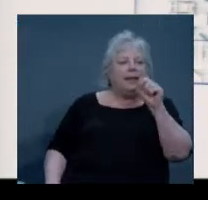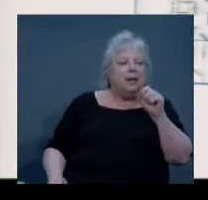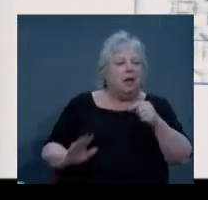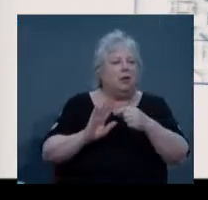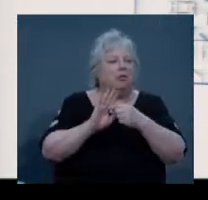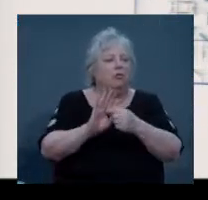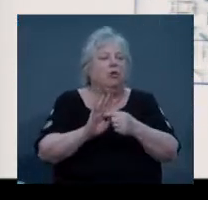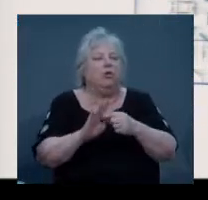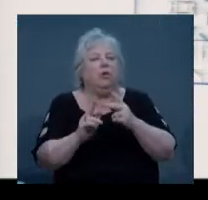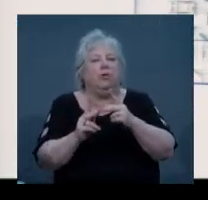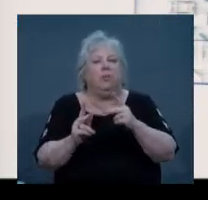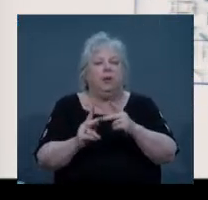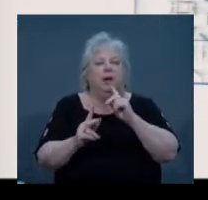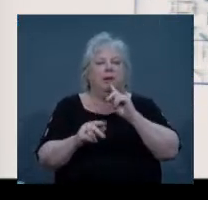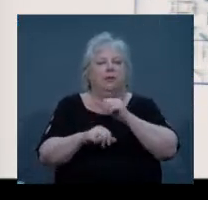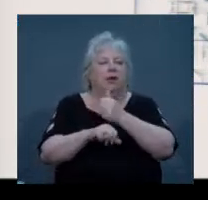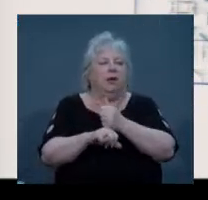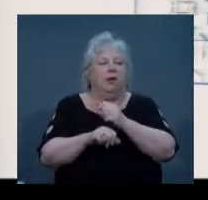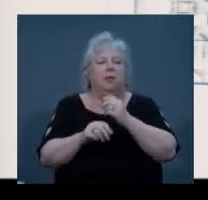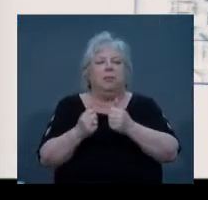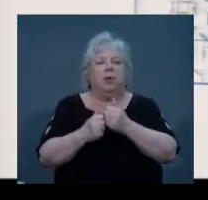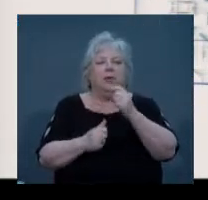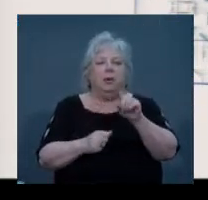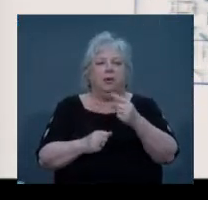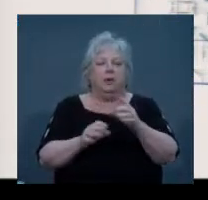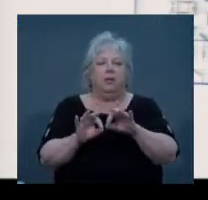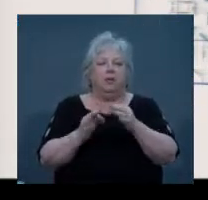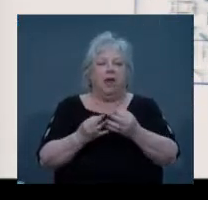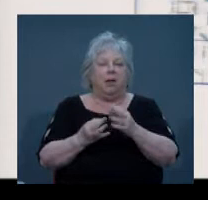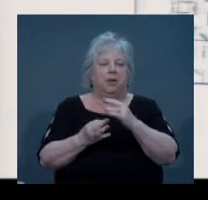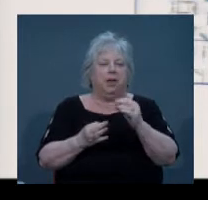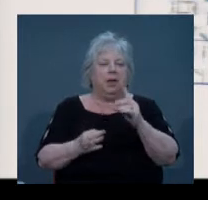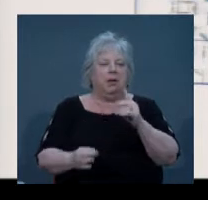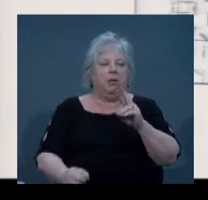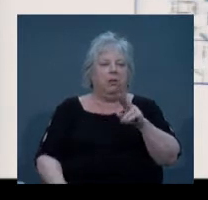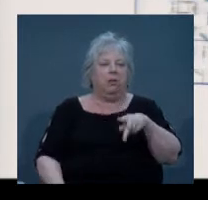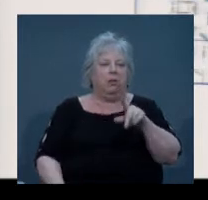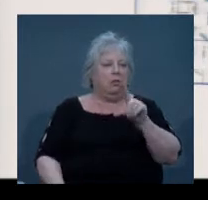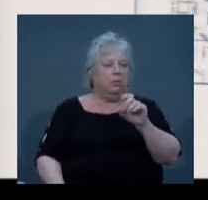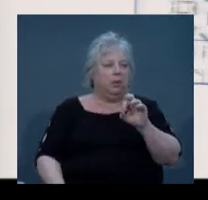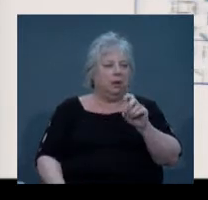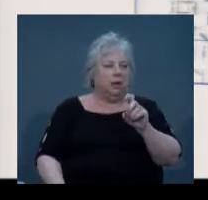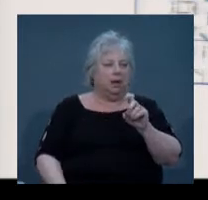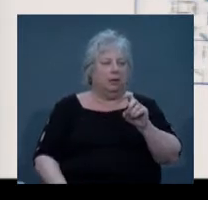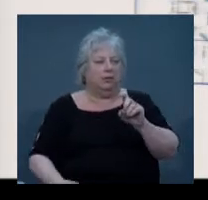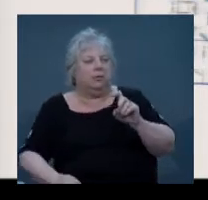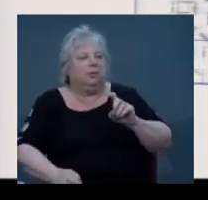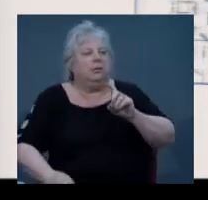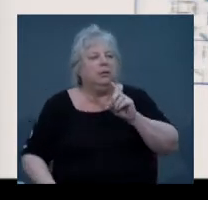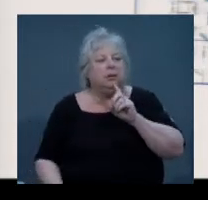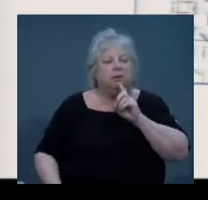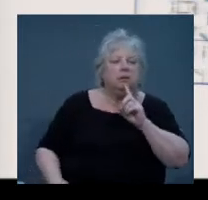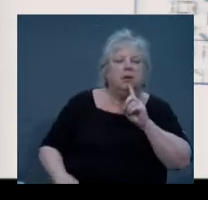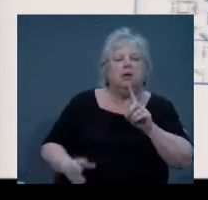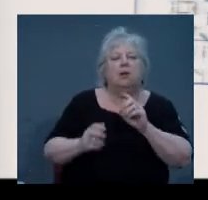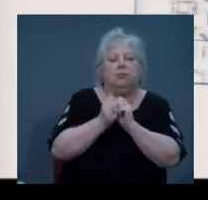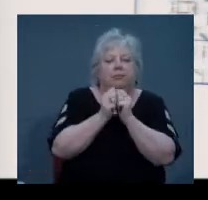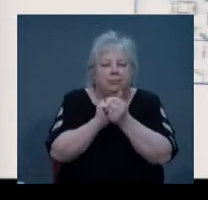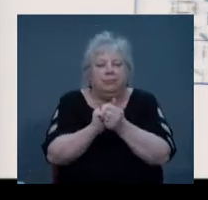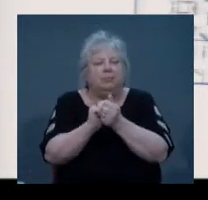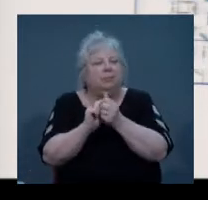those are mostly single family and duplexes that are, densely populated in